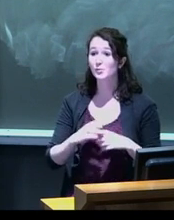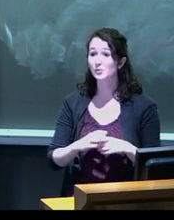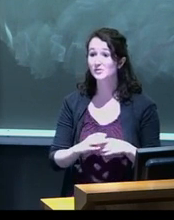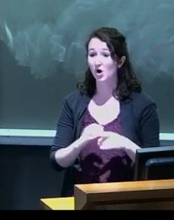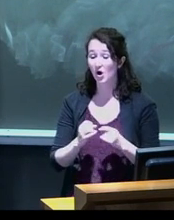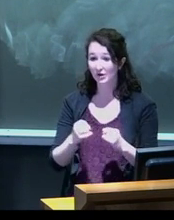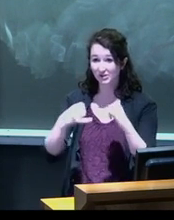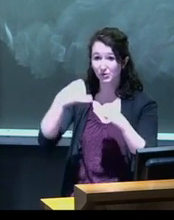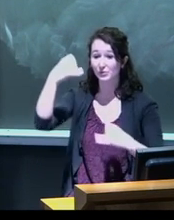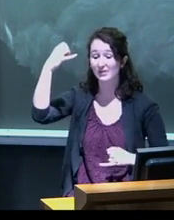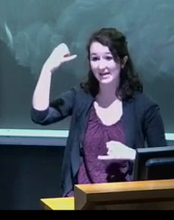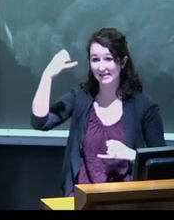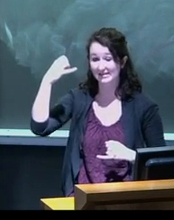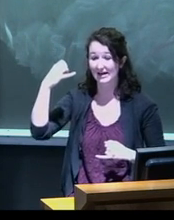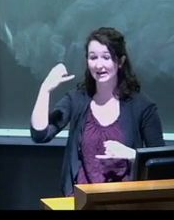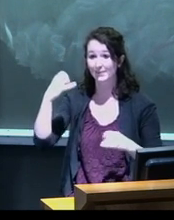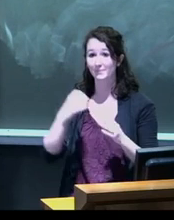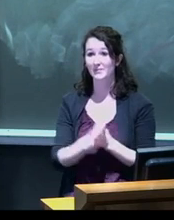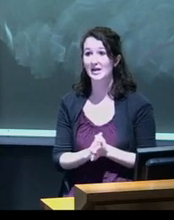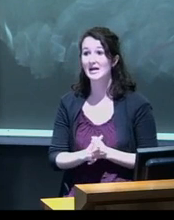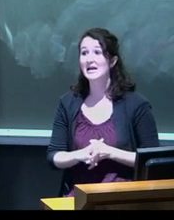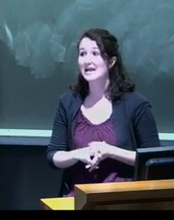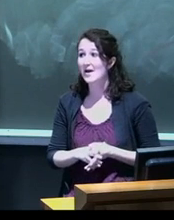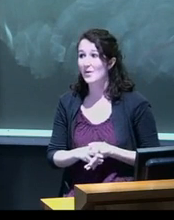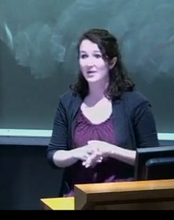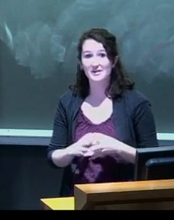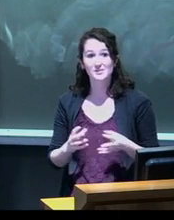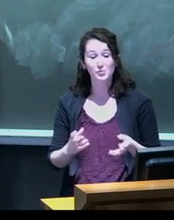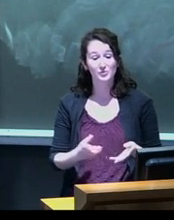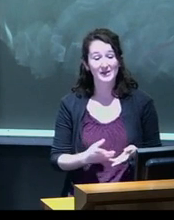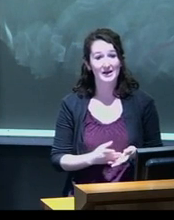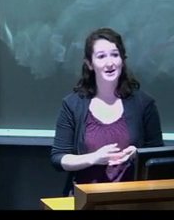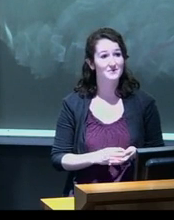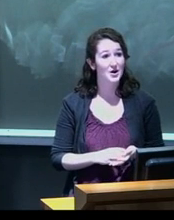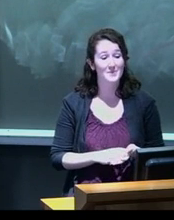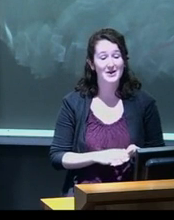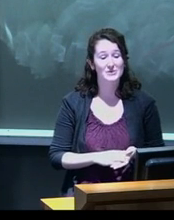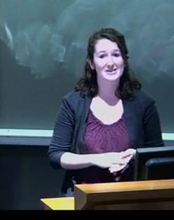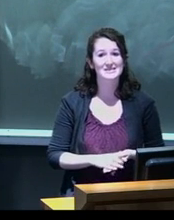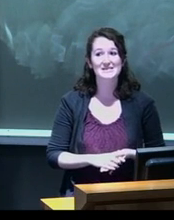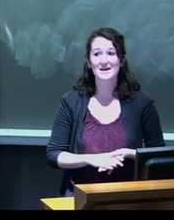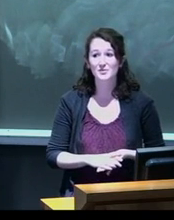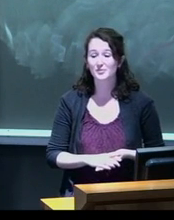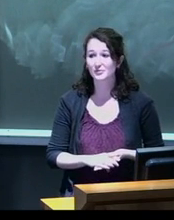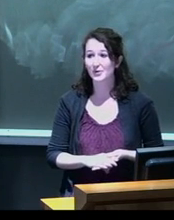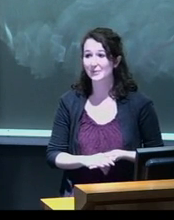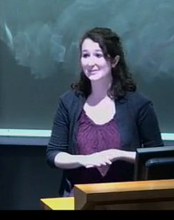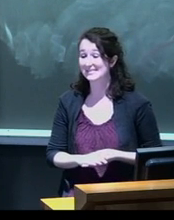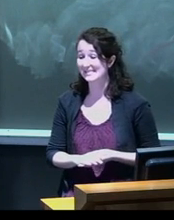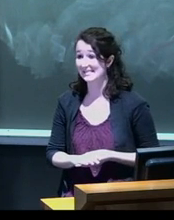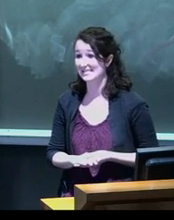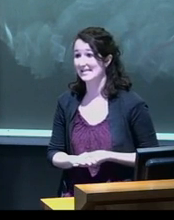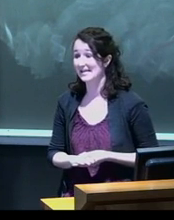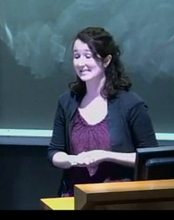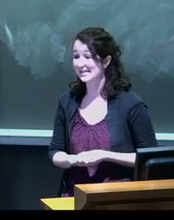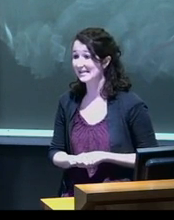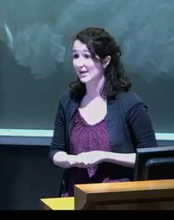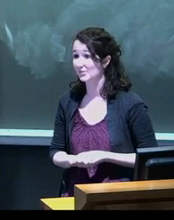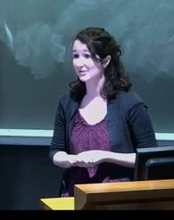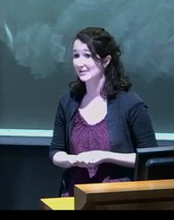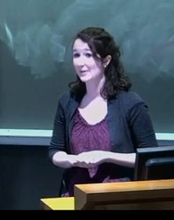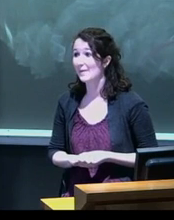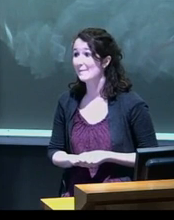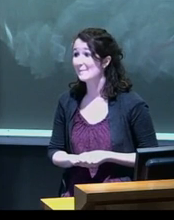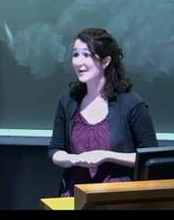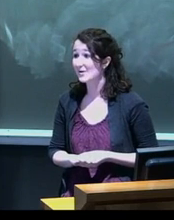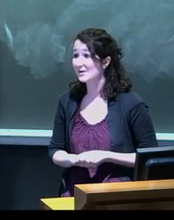were moved onto the next sign. Now, this movement of non-manuals has never before been seen in sign